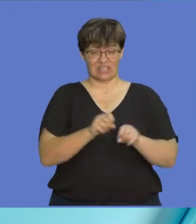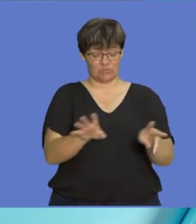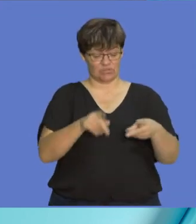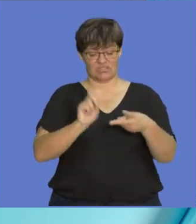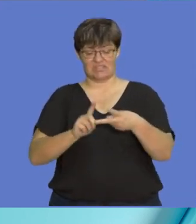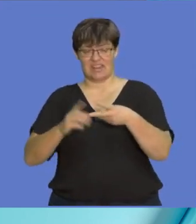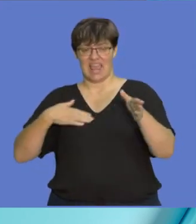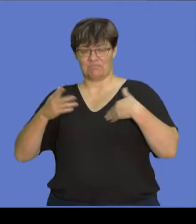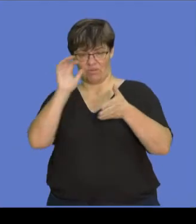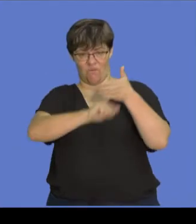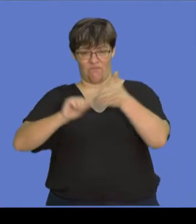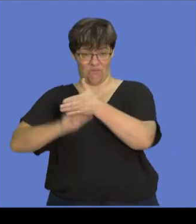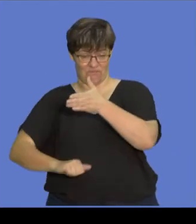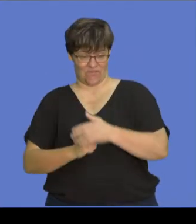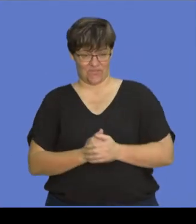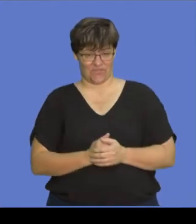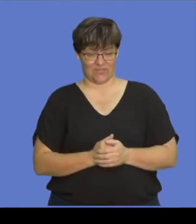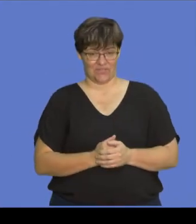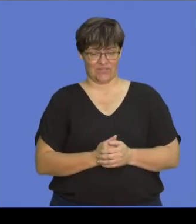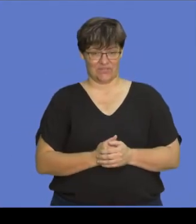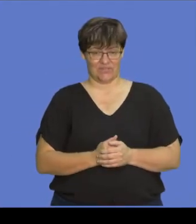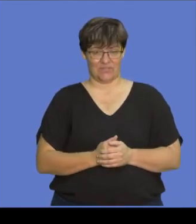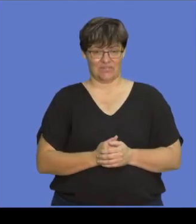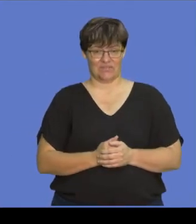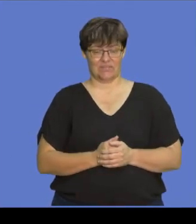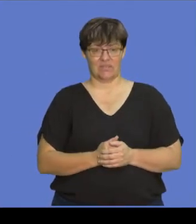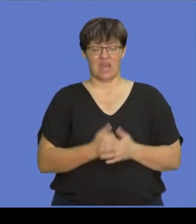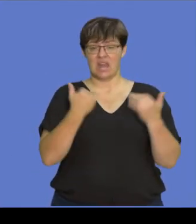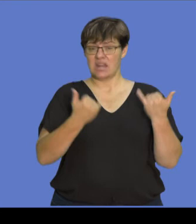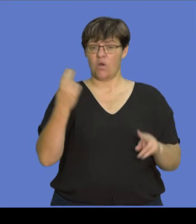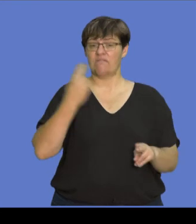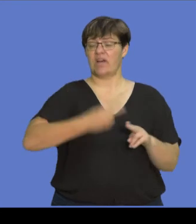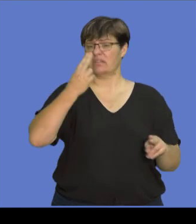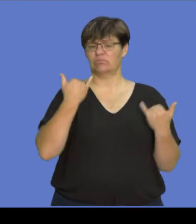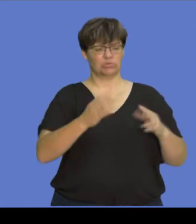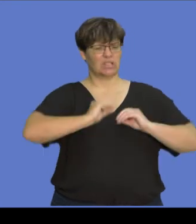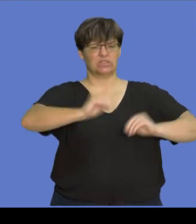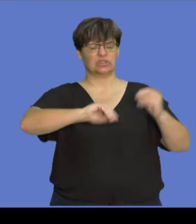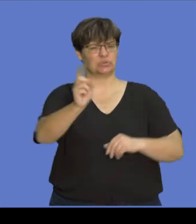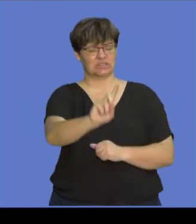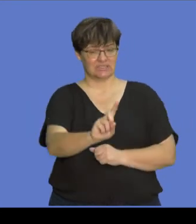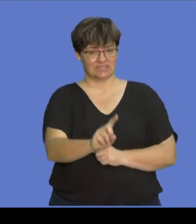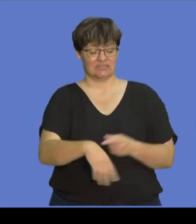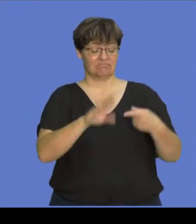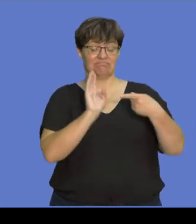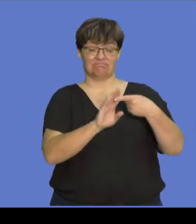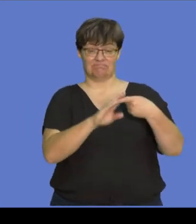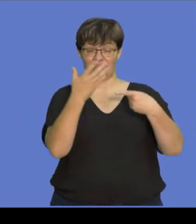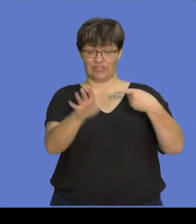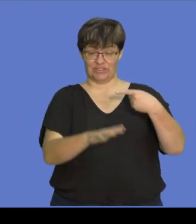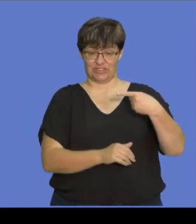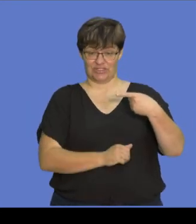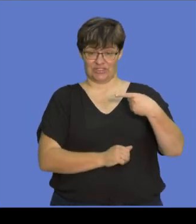admin cost. Okay, now finally, guys, what have we done in today's lesson? We have completed the